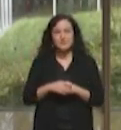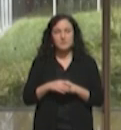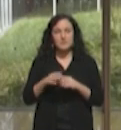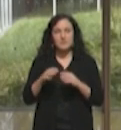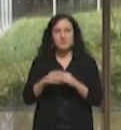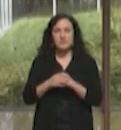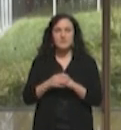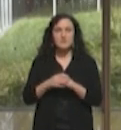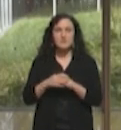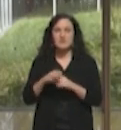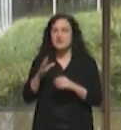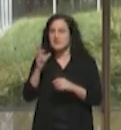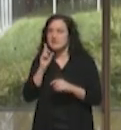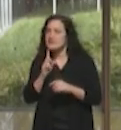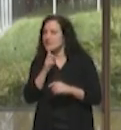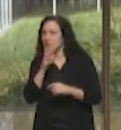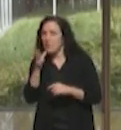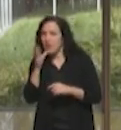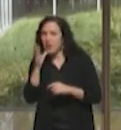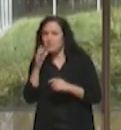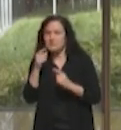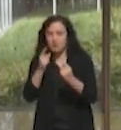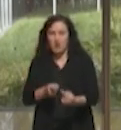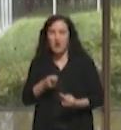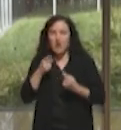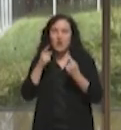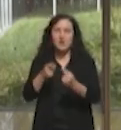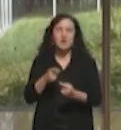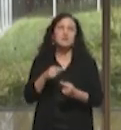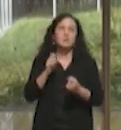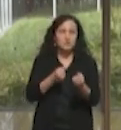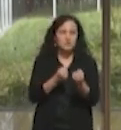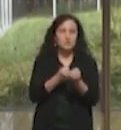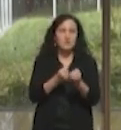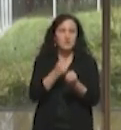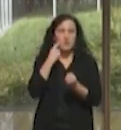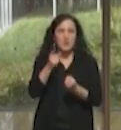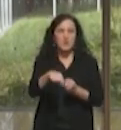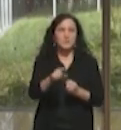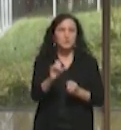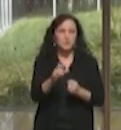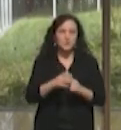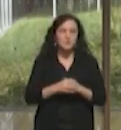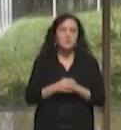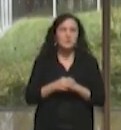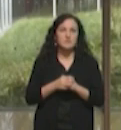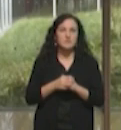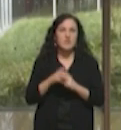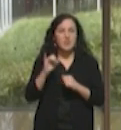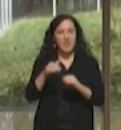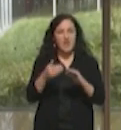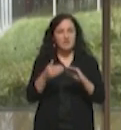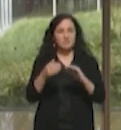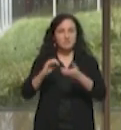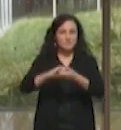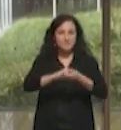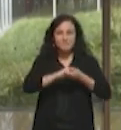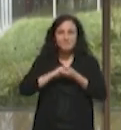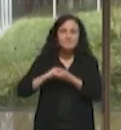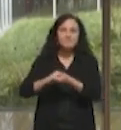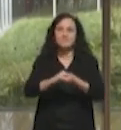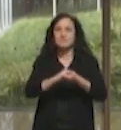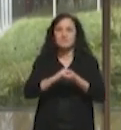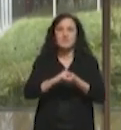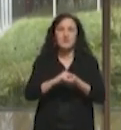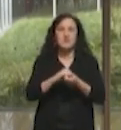that, the moms that are raising a child on their own, we need to be there for them as well. We need to be that village that Secretary